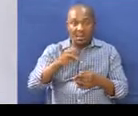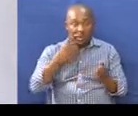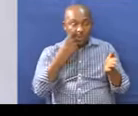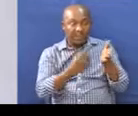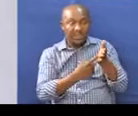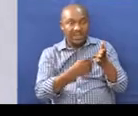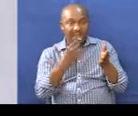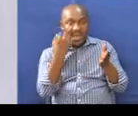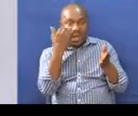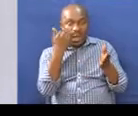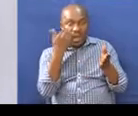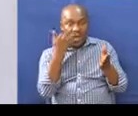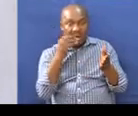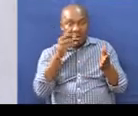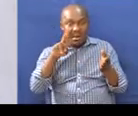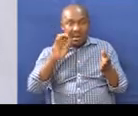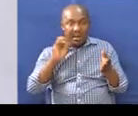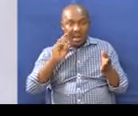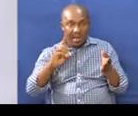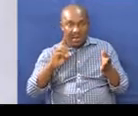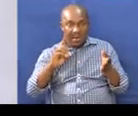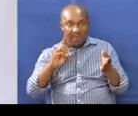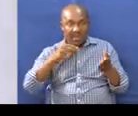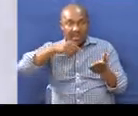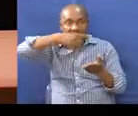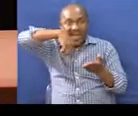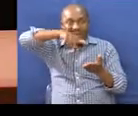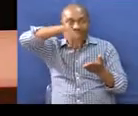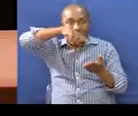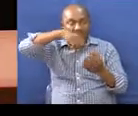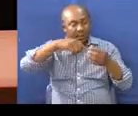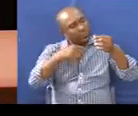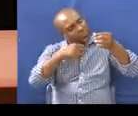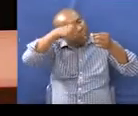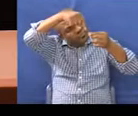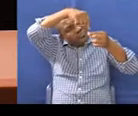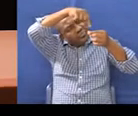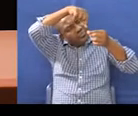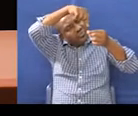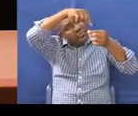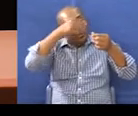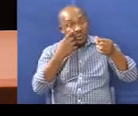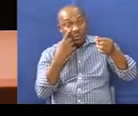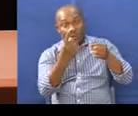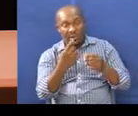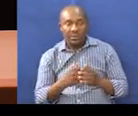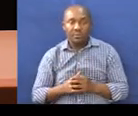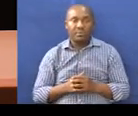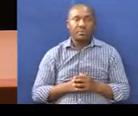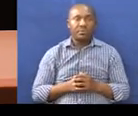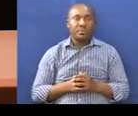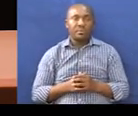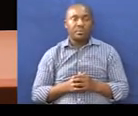formed on top of solution C. You have your test tube here, the food content here, which is 2